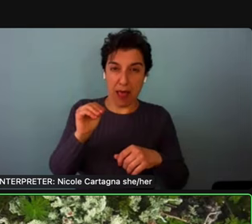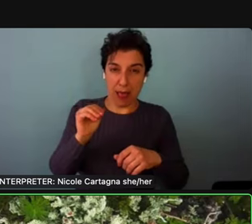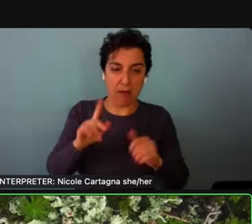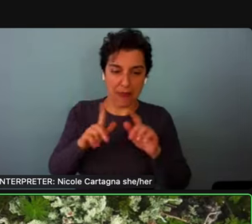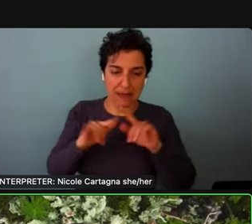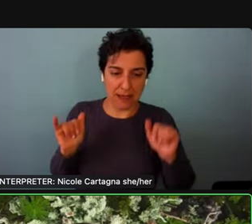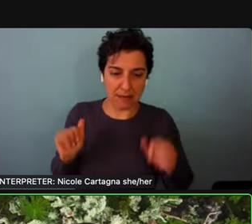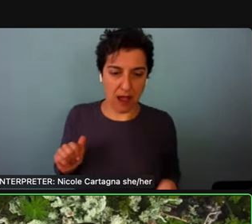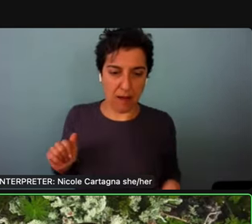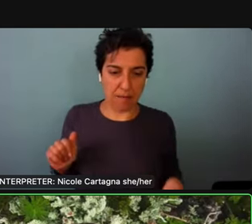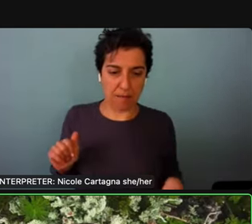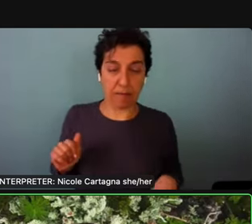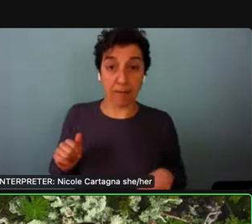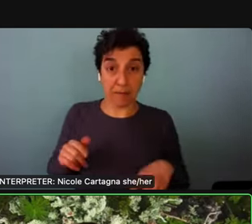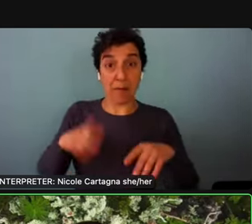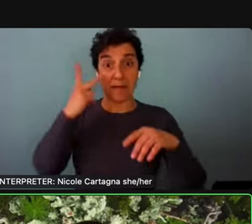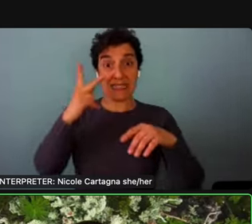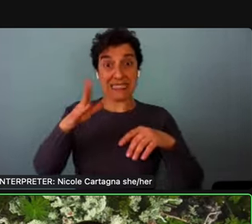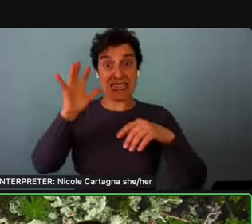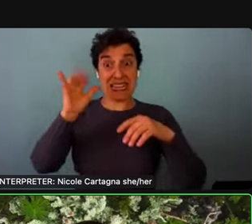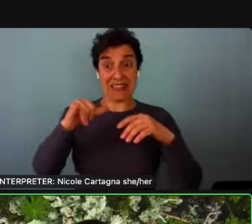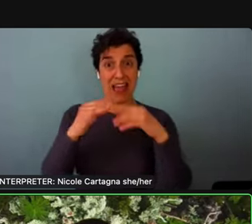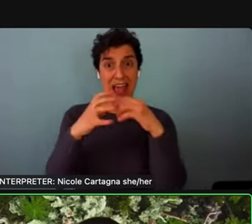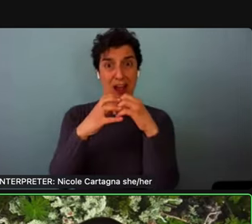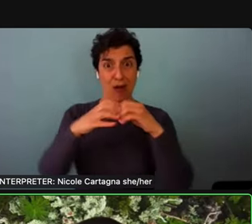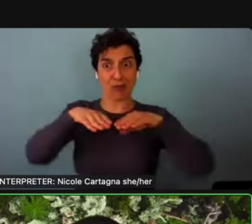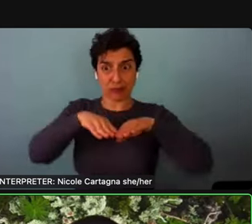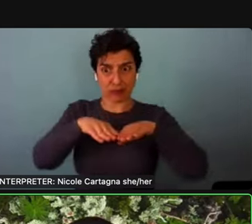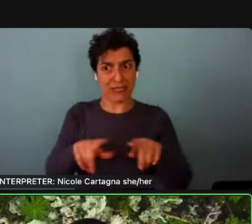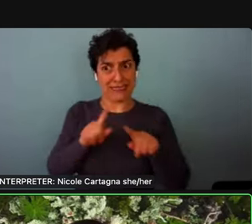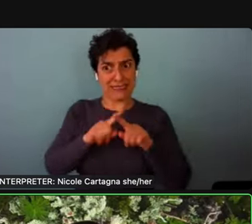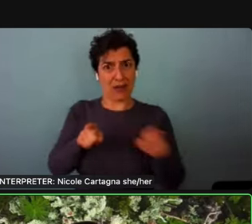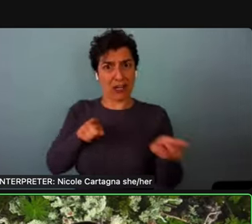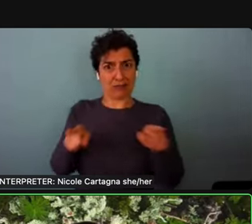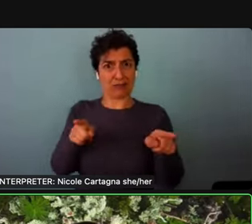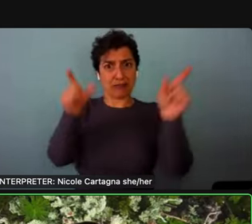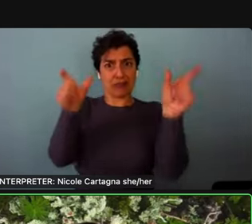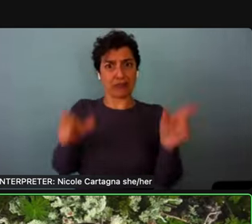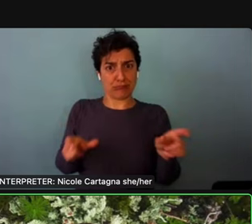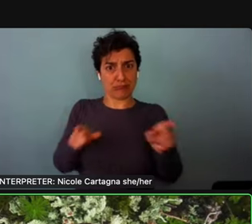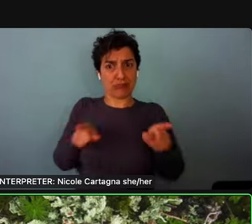that the complex topography is quite different across the two participants